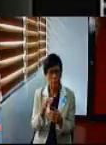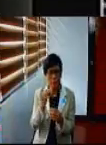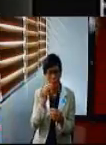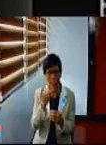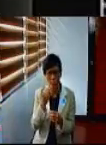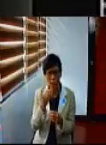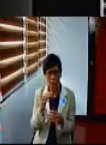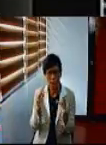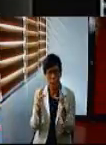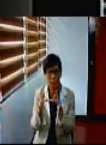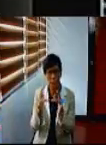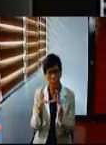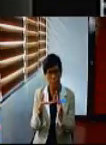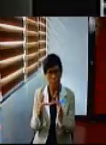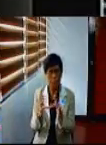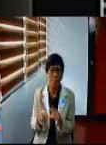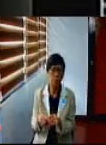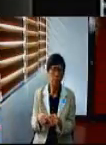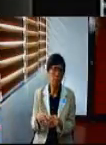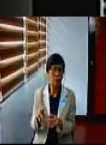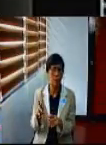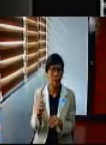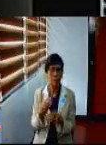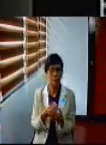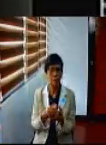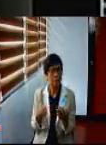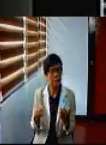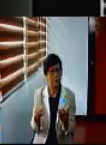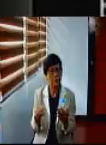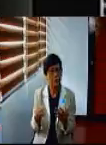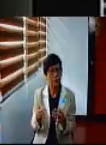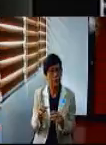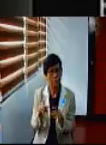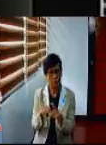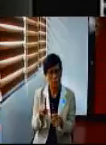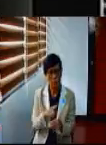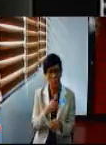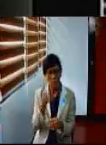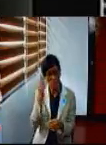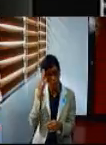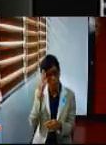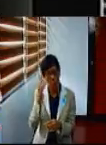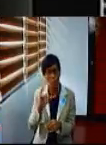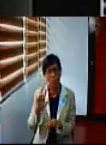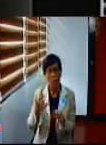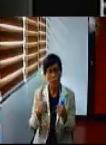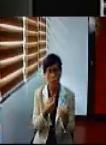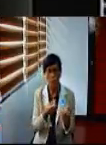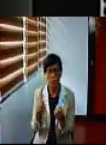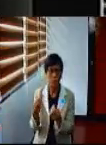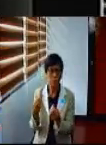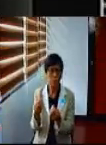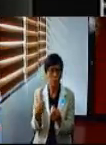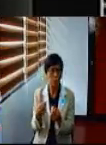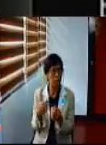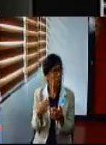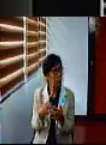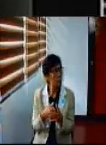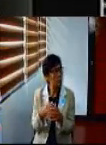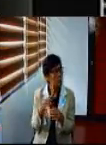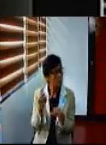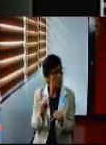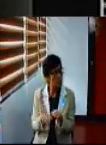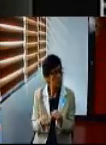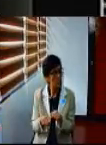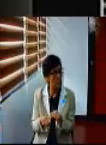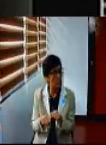meetings, it doesn't matter, as long as they know exactly how they do this. Hence the phrase, knowing